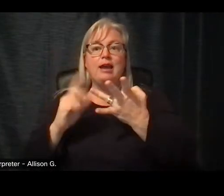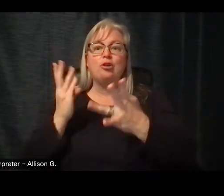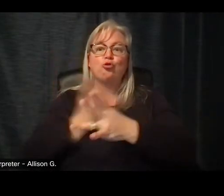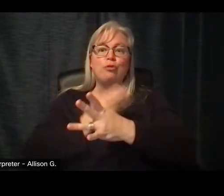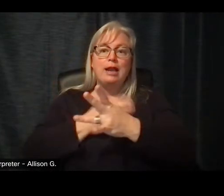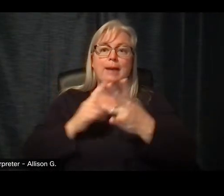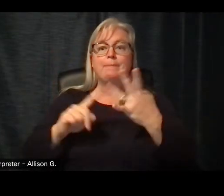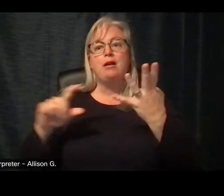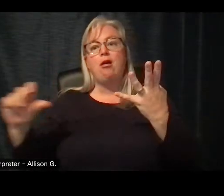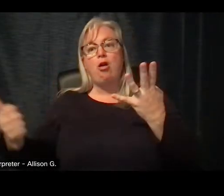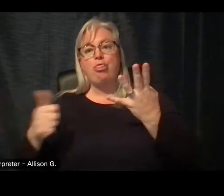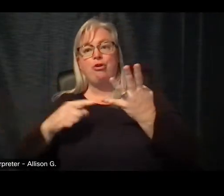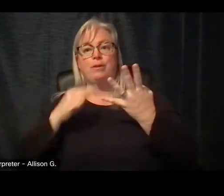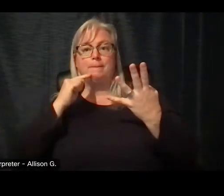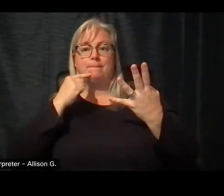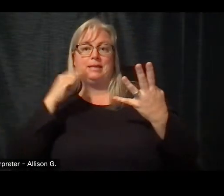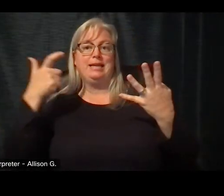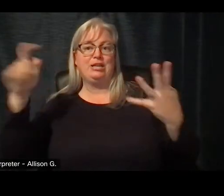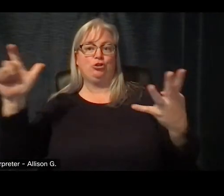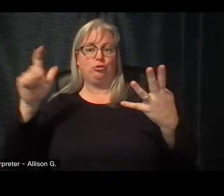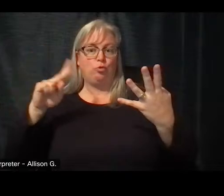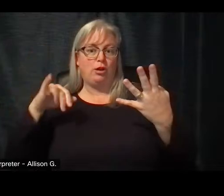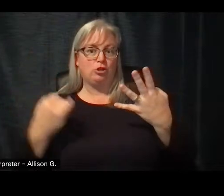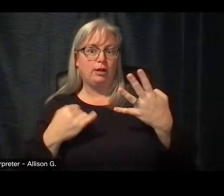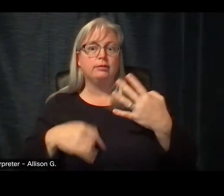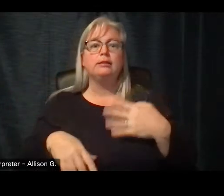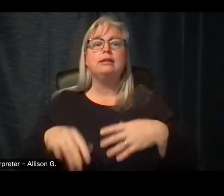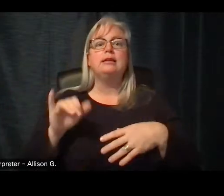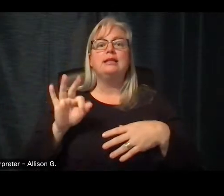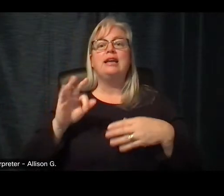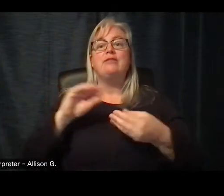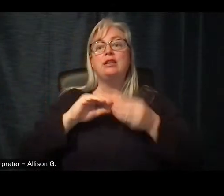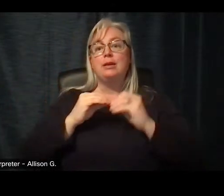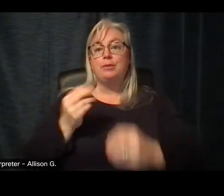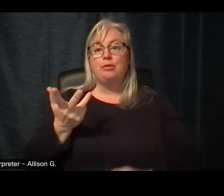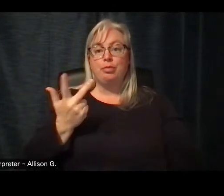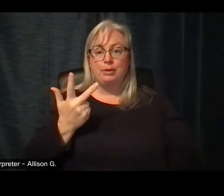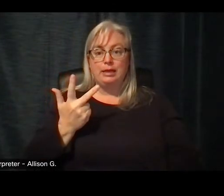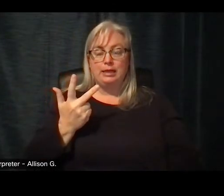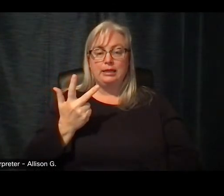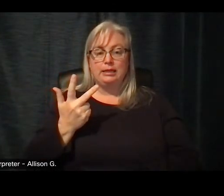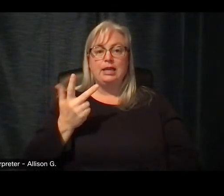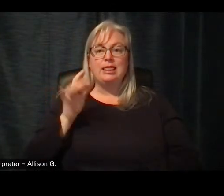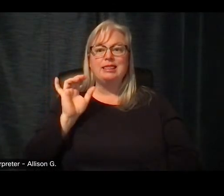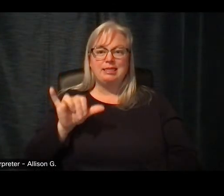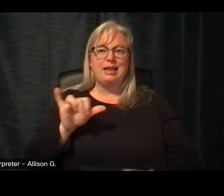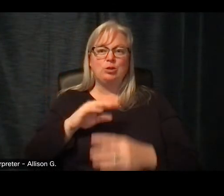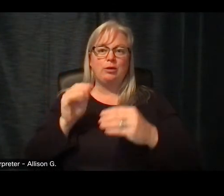major projects. The big one, if you look at number 3, that's kind